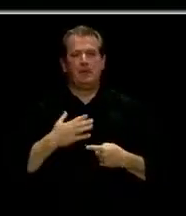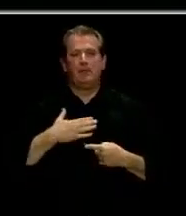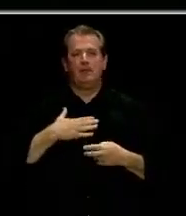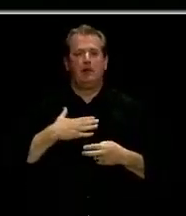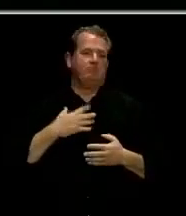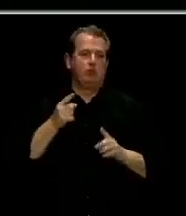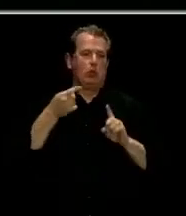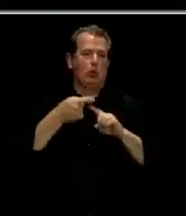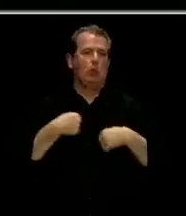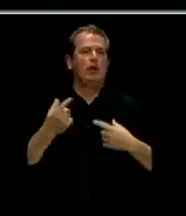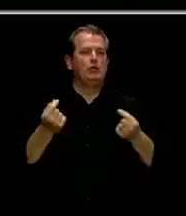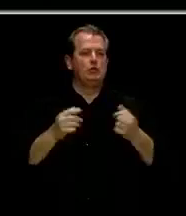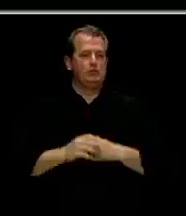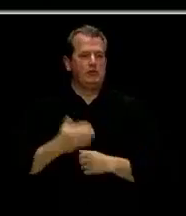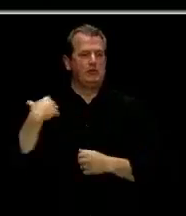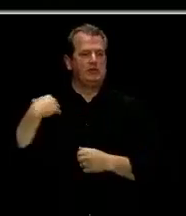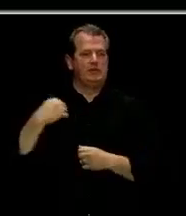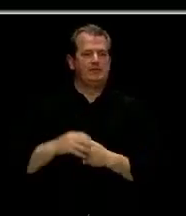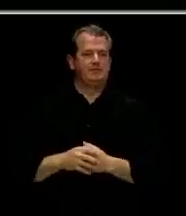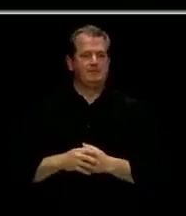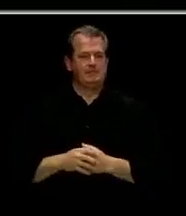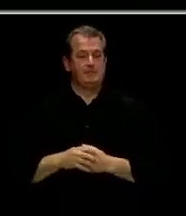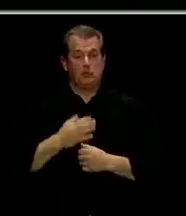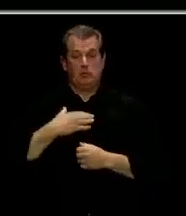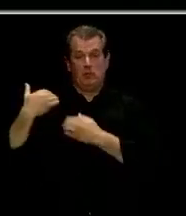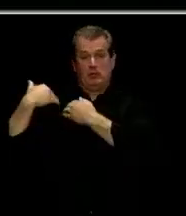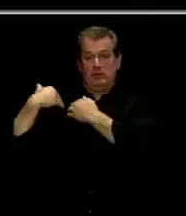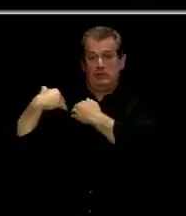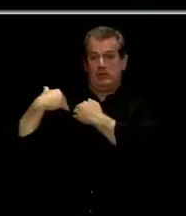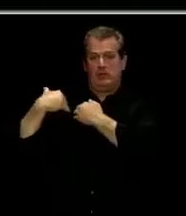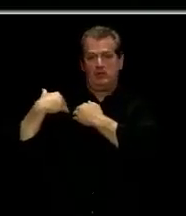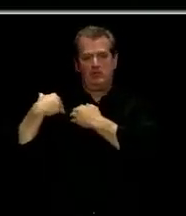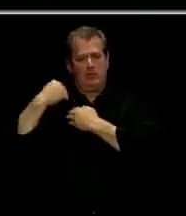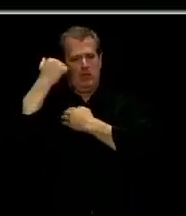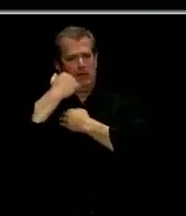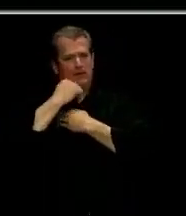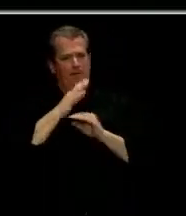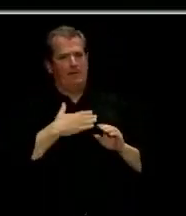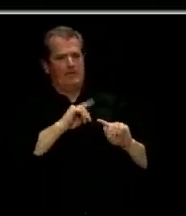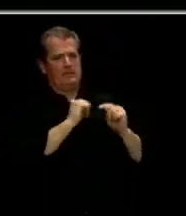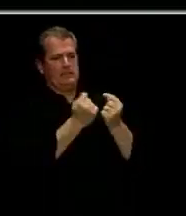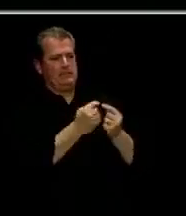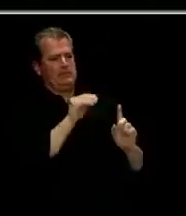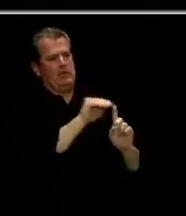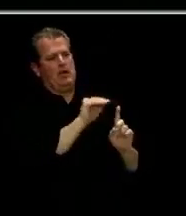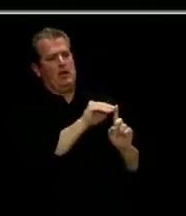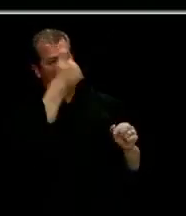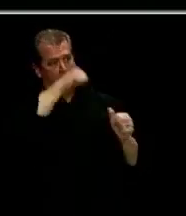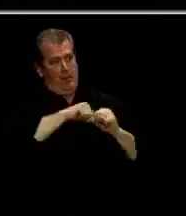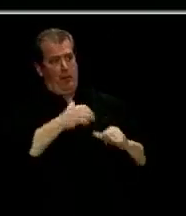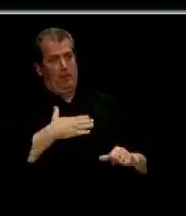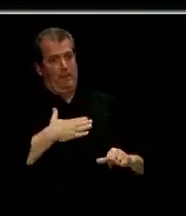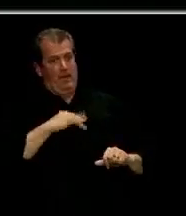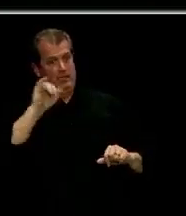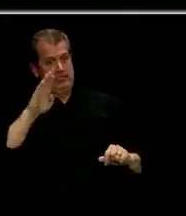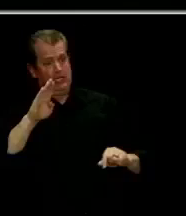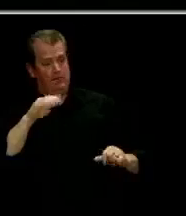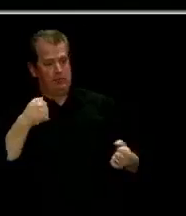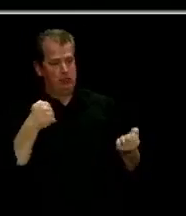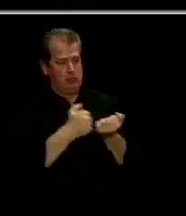role is. So in my role, I remind my team regularly that my number one job is to help my team be